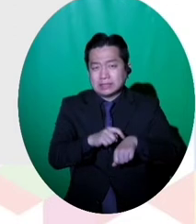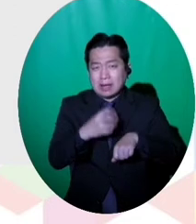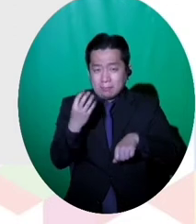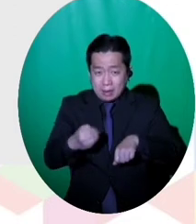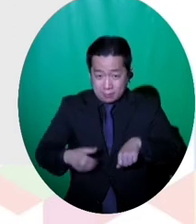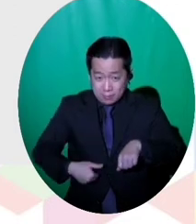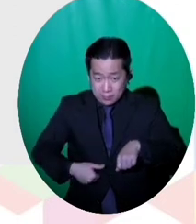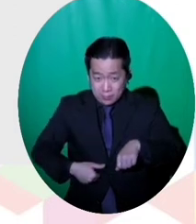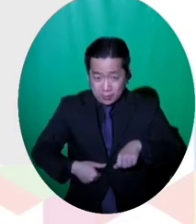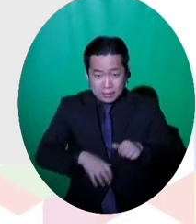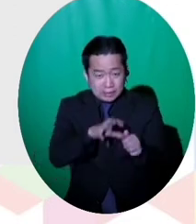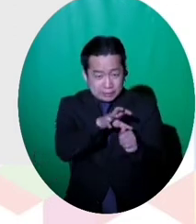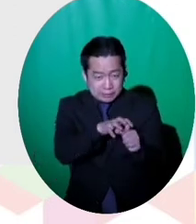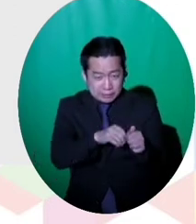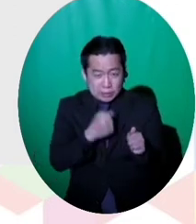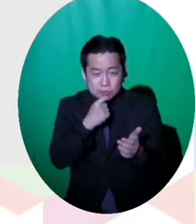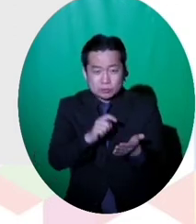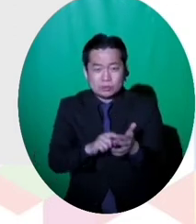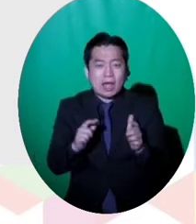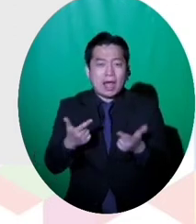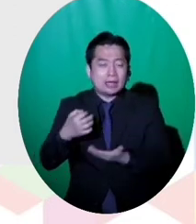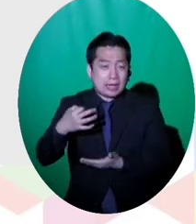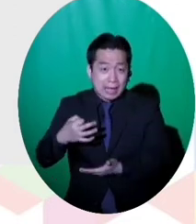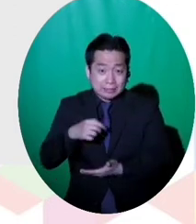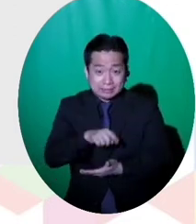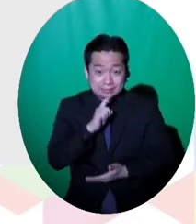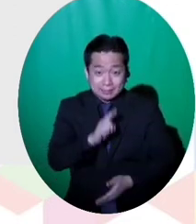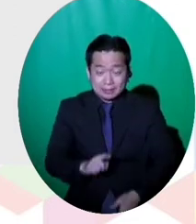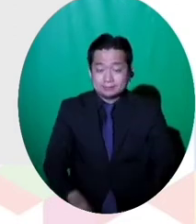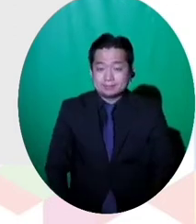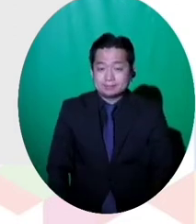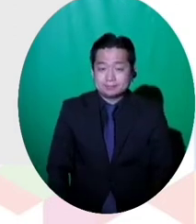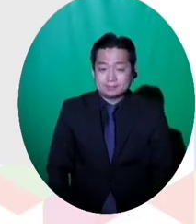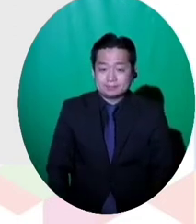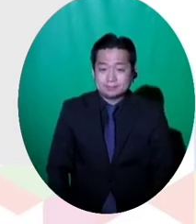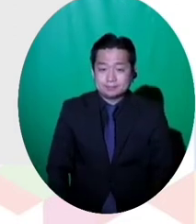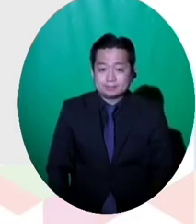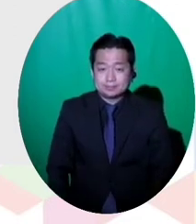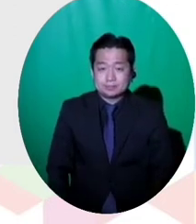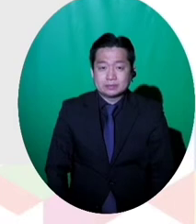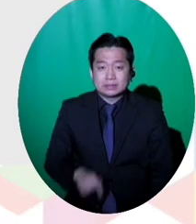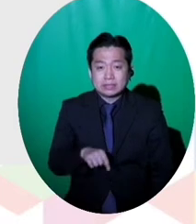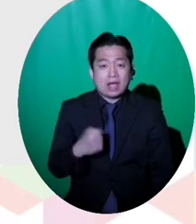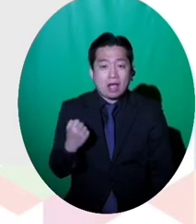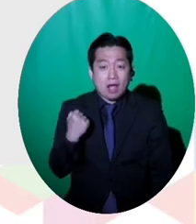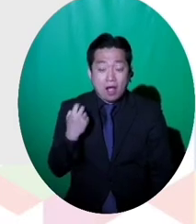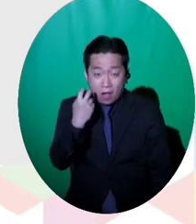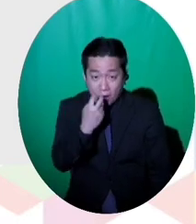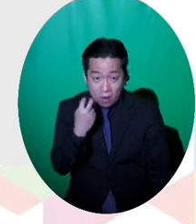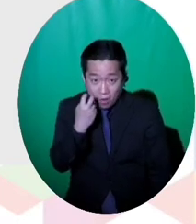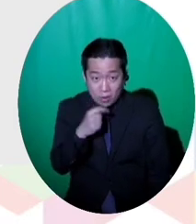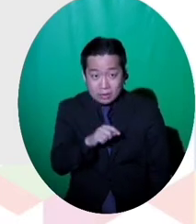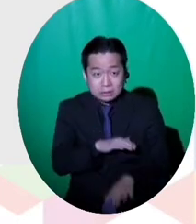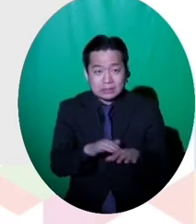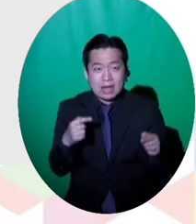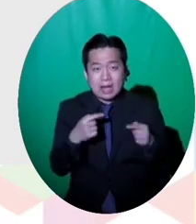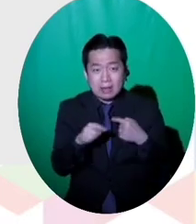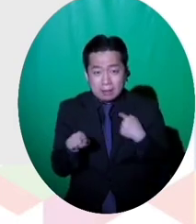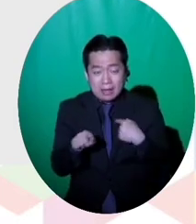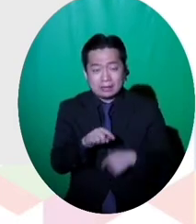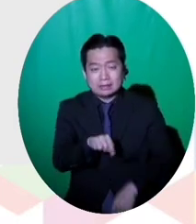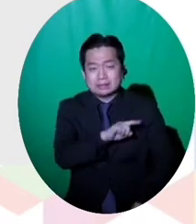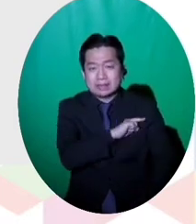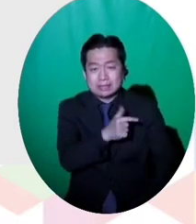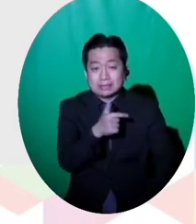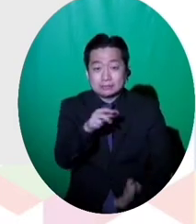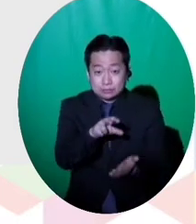there's one final limit to wealth that's really bad, and that is wealth care has no limits. Its logic